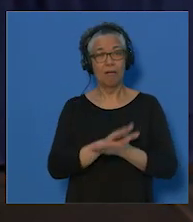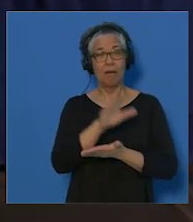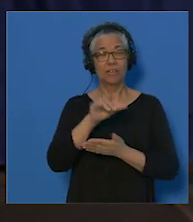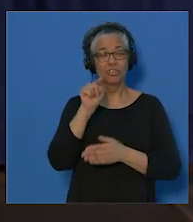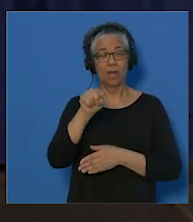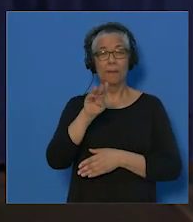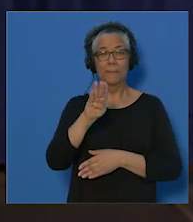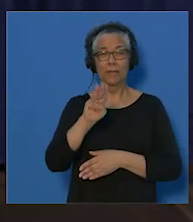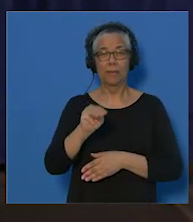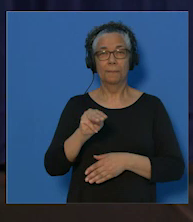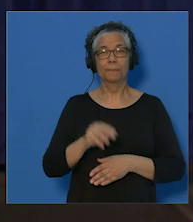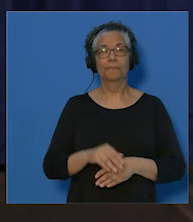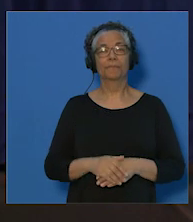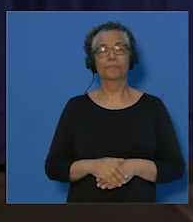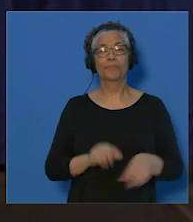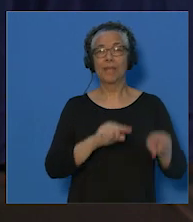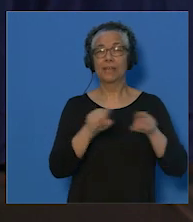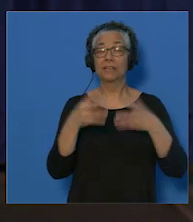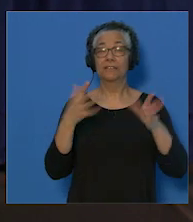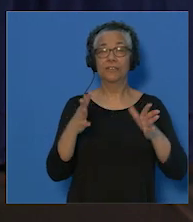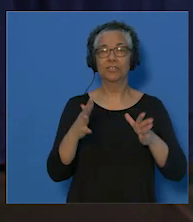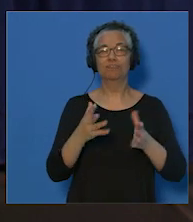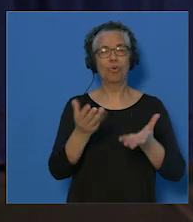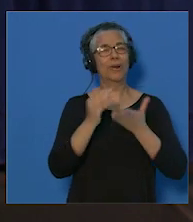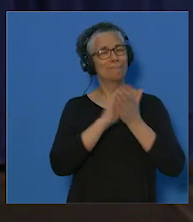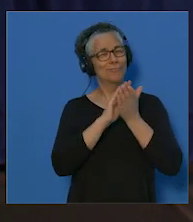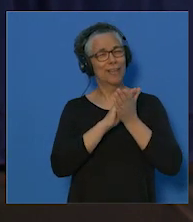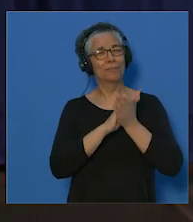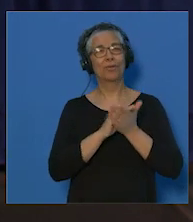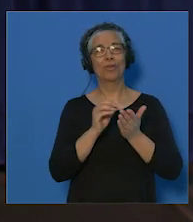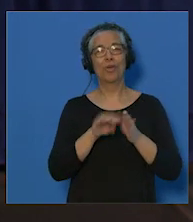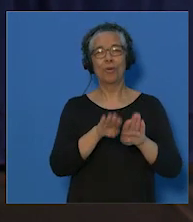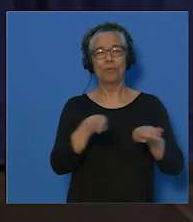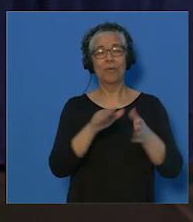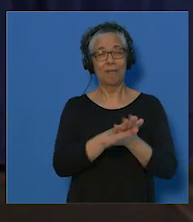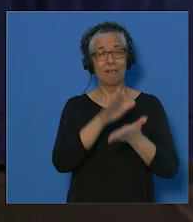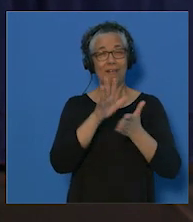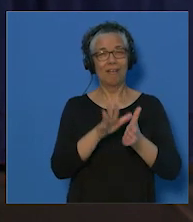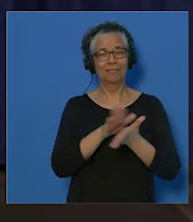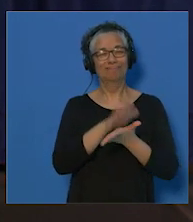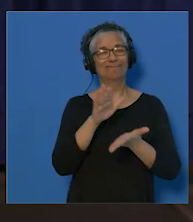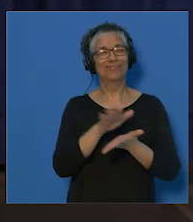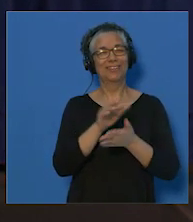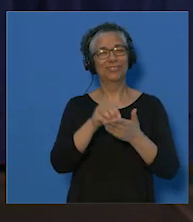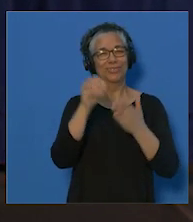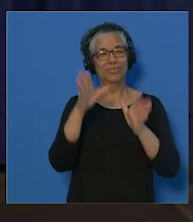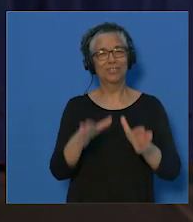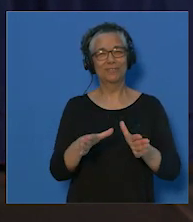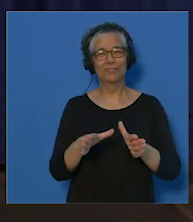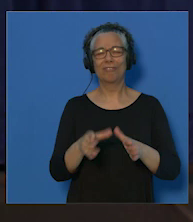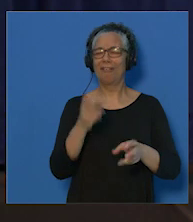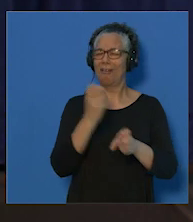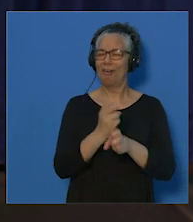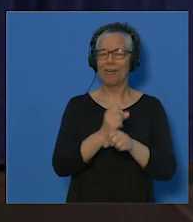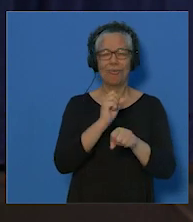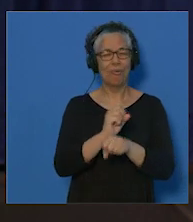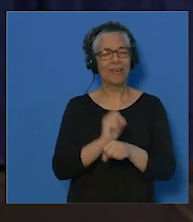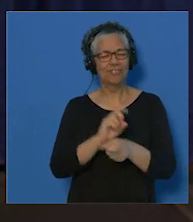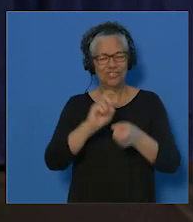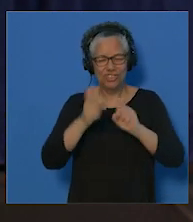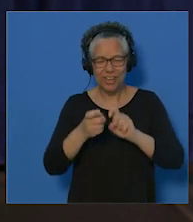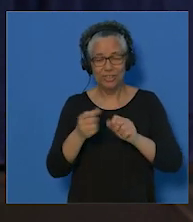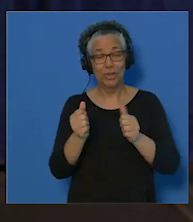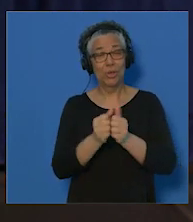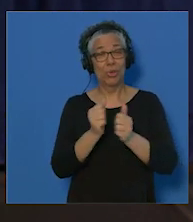www.college.bm. As I close, I commend the Bermuda College students for their hard work in adapting to remote learning under these circumstances and encourage them